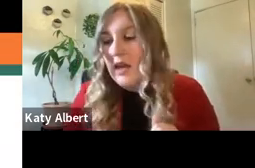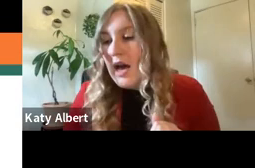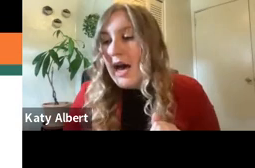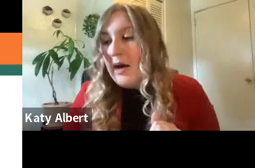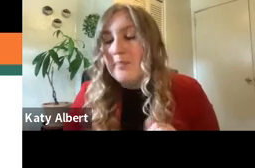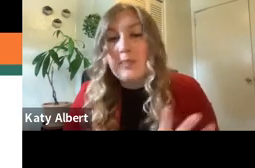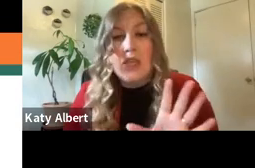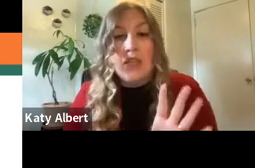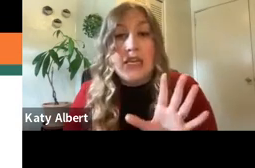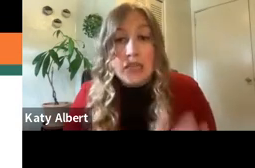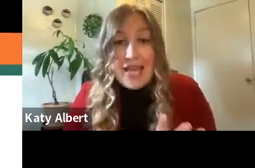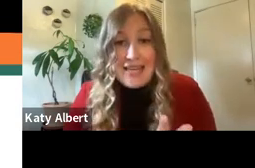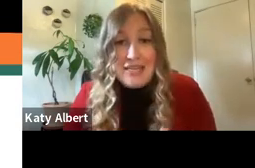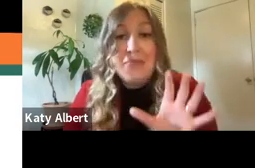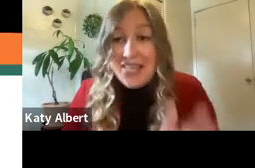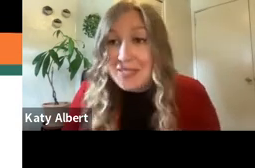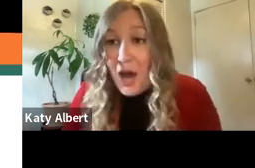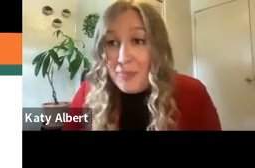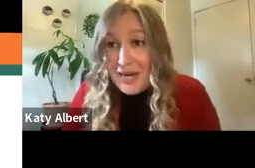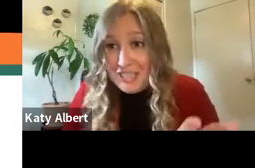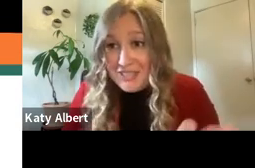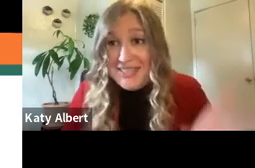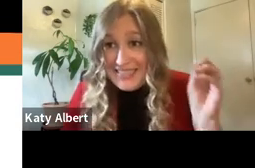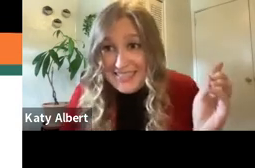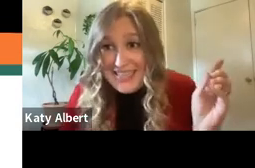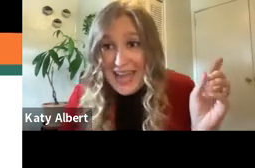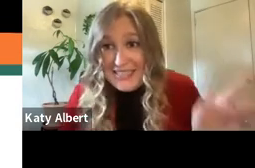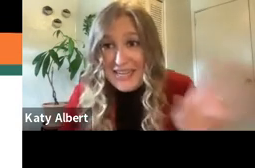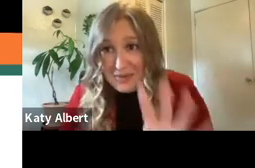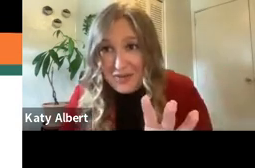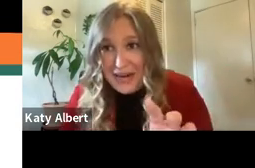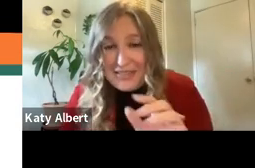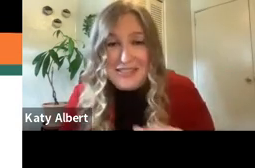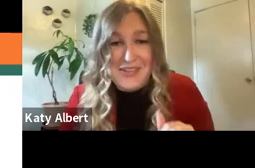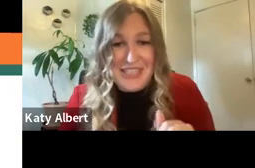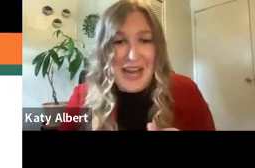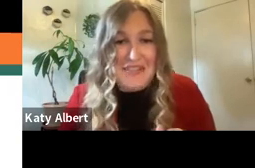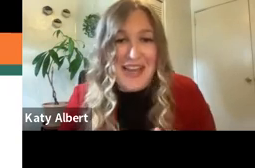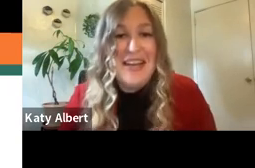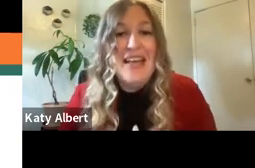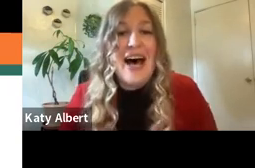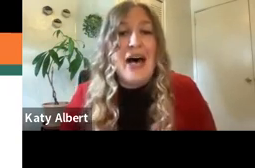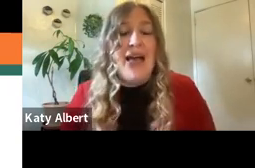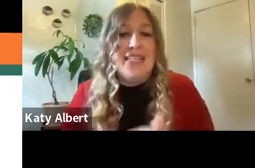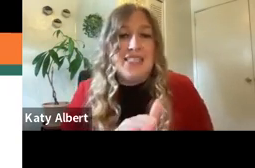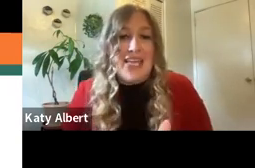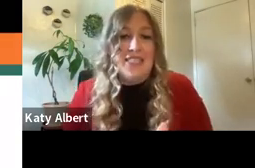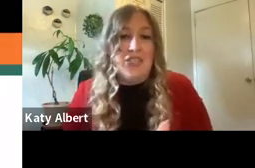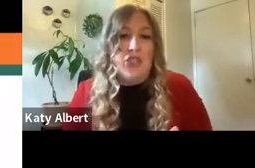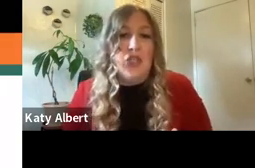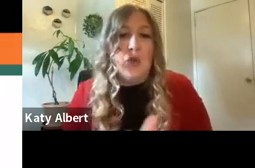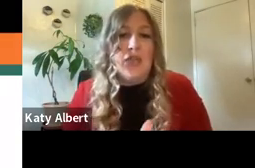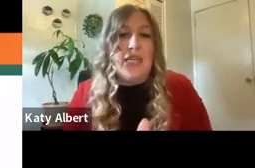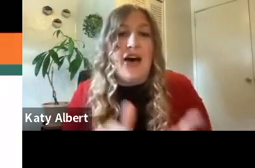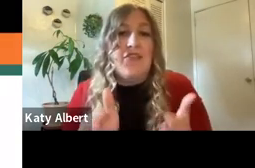is. The link is operational. I did test it before I took a screenshot of it, and it takes